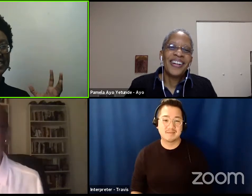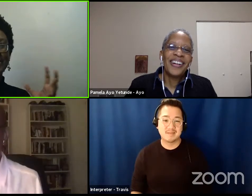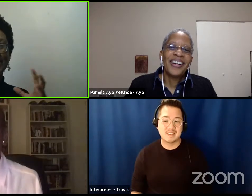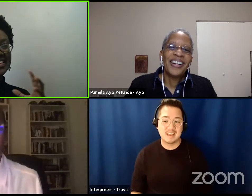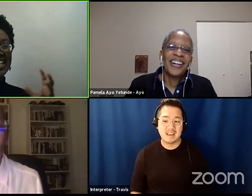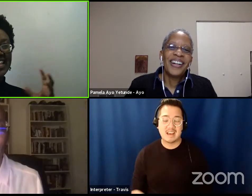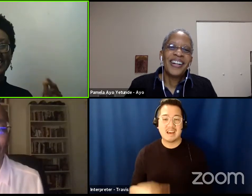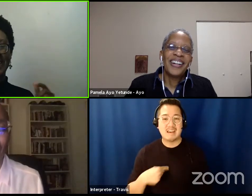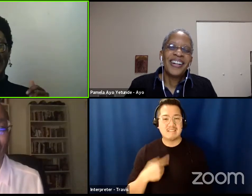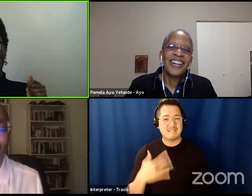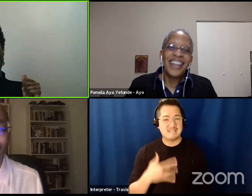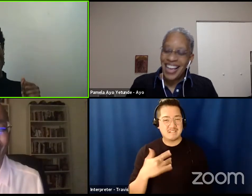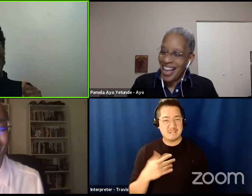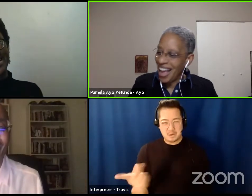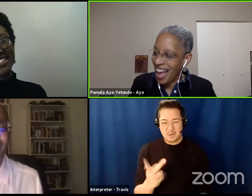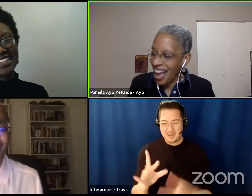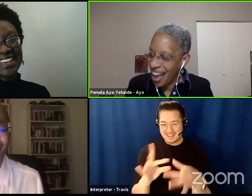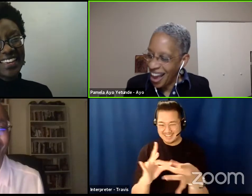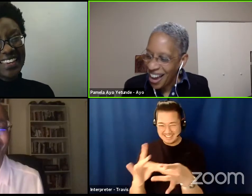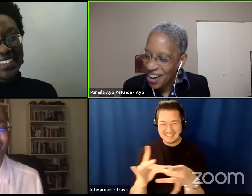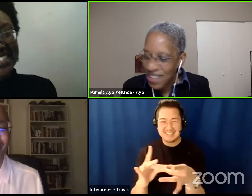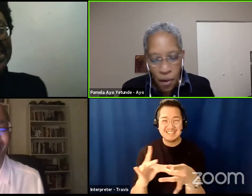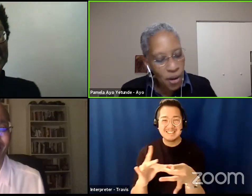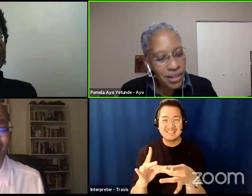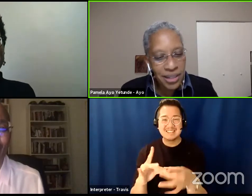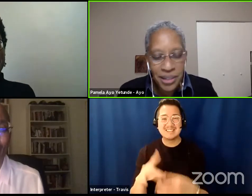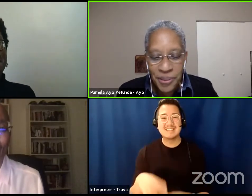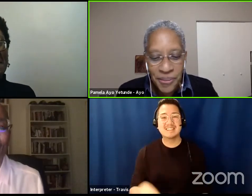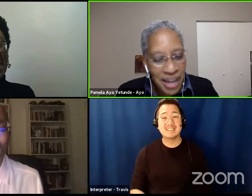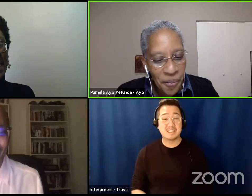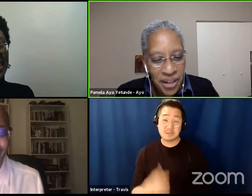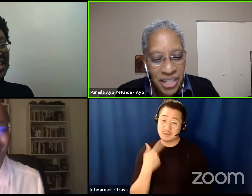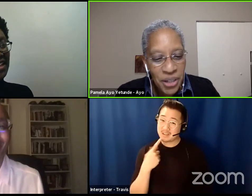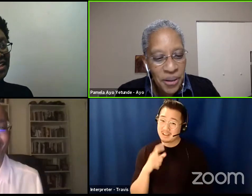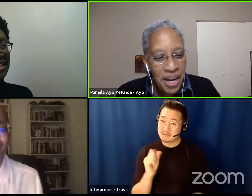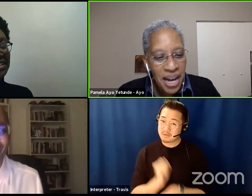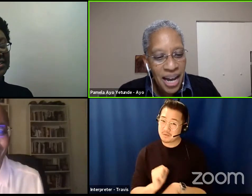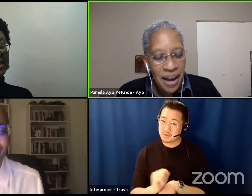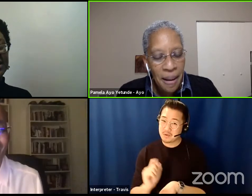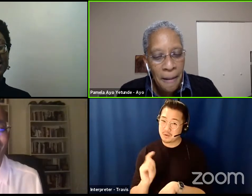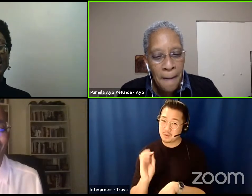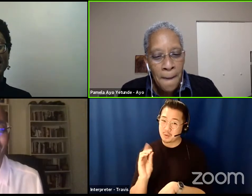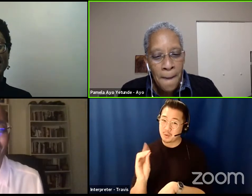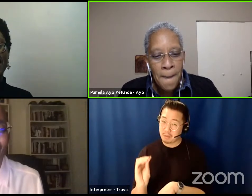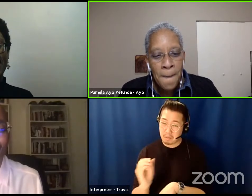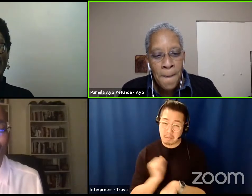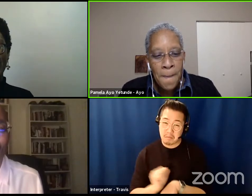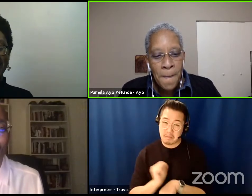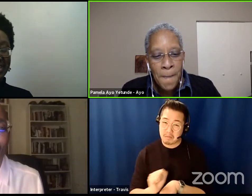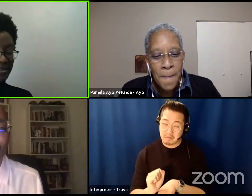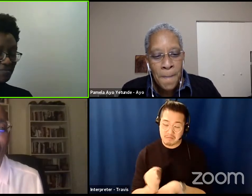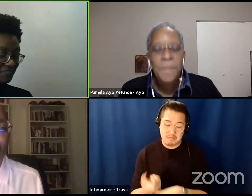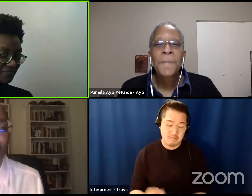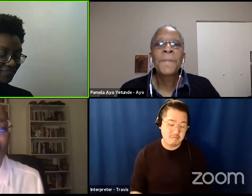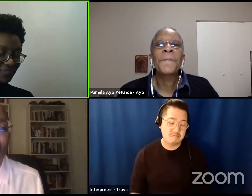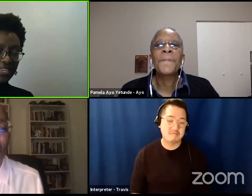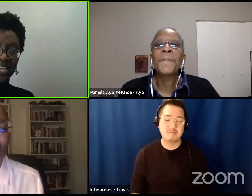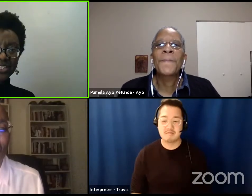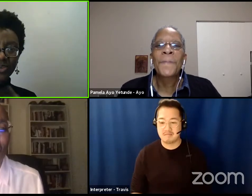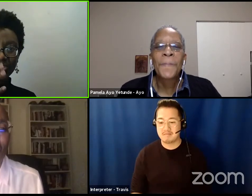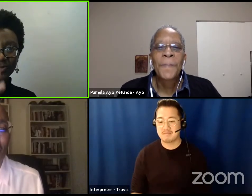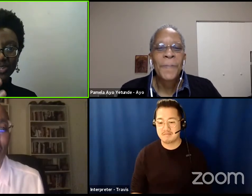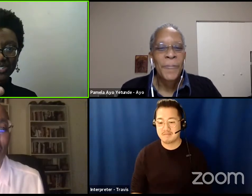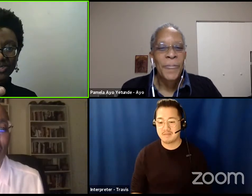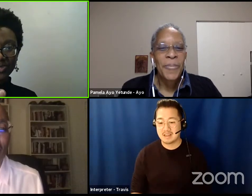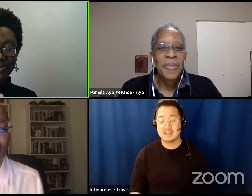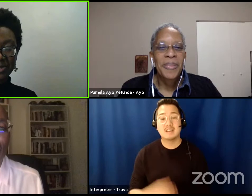I feel your connection. We got work to do. Yes. And